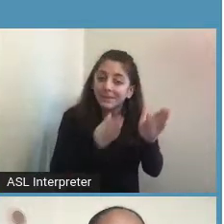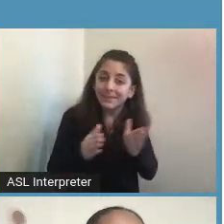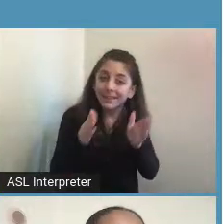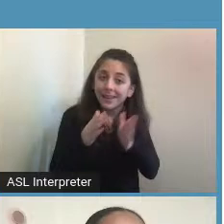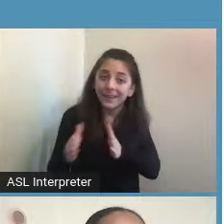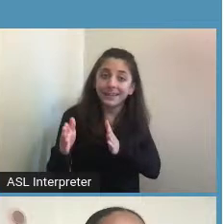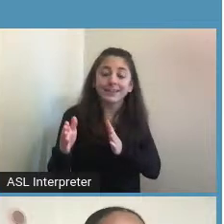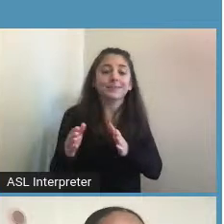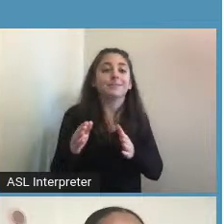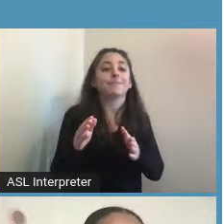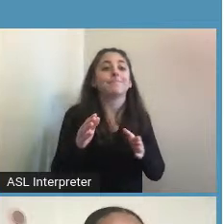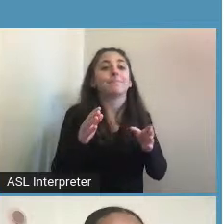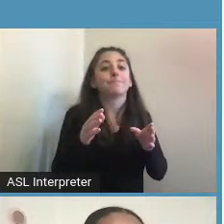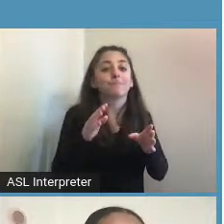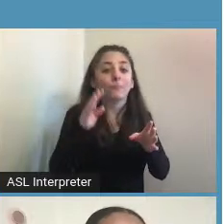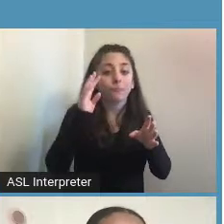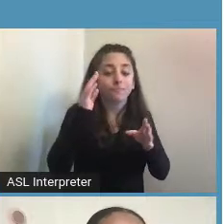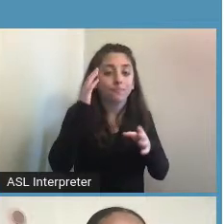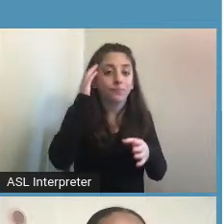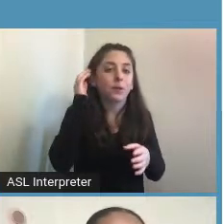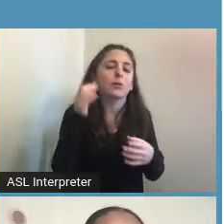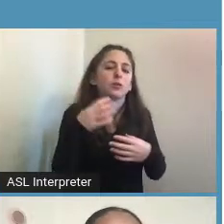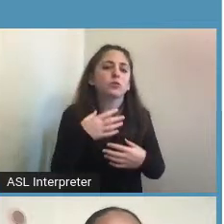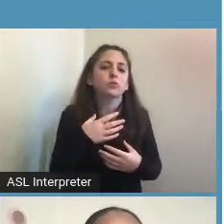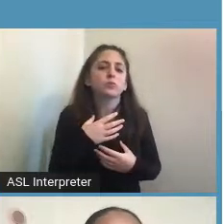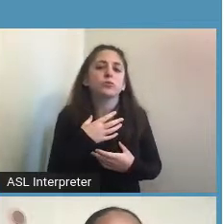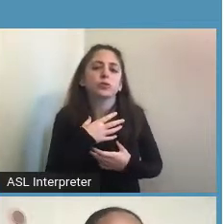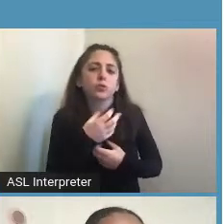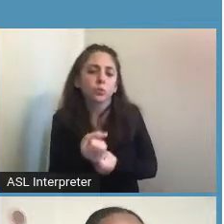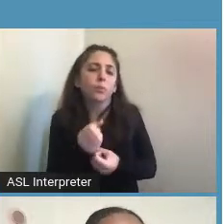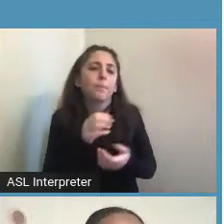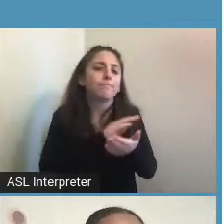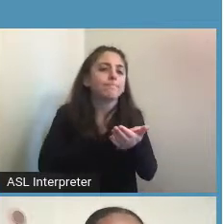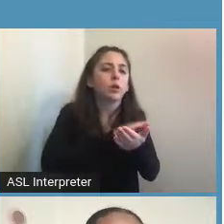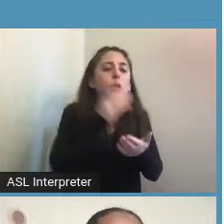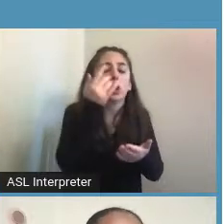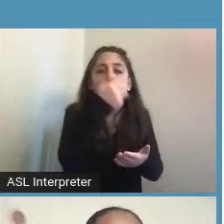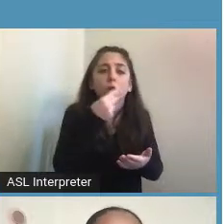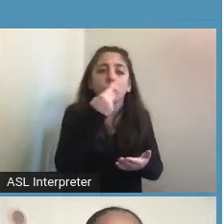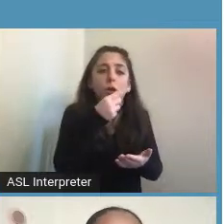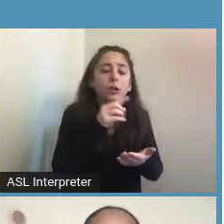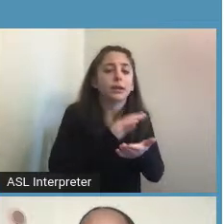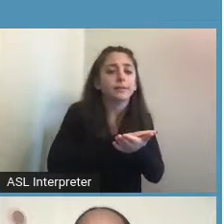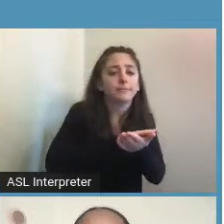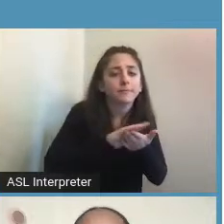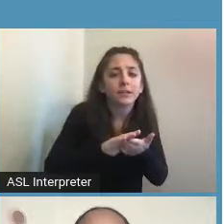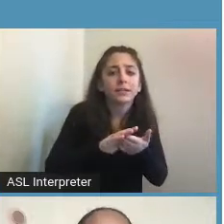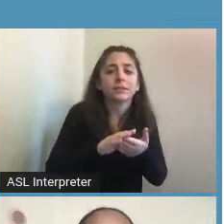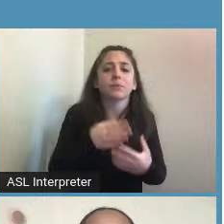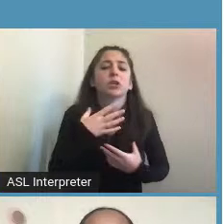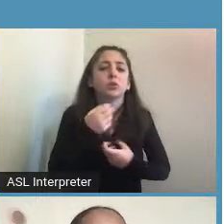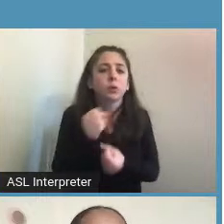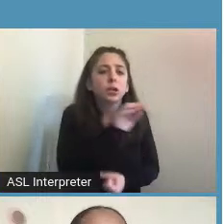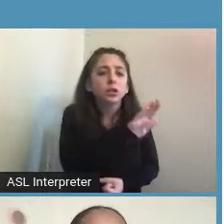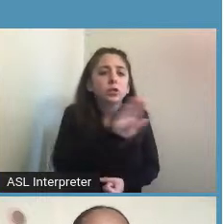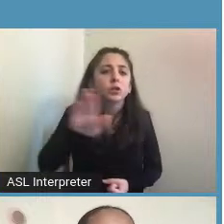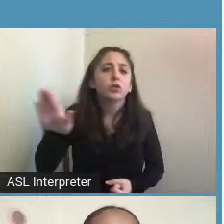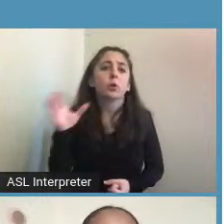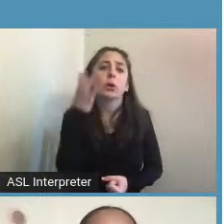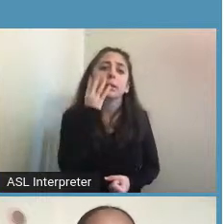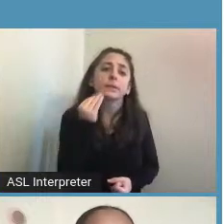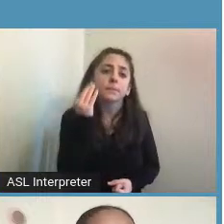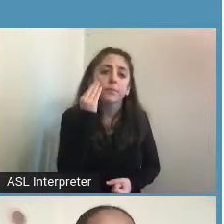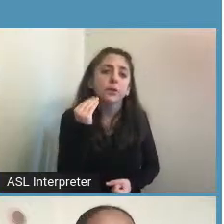but also trust your experiences and your expertise. You are the person who